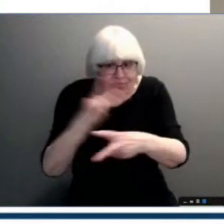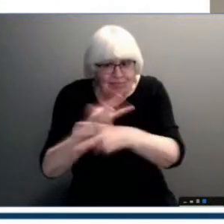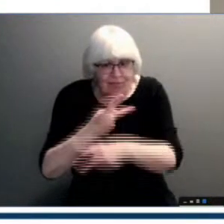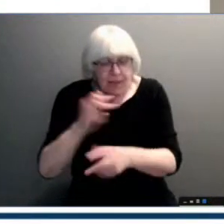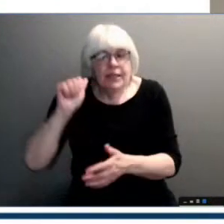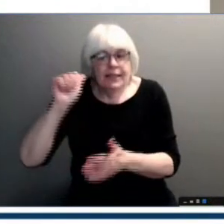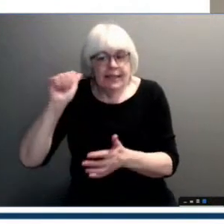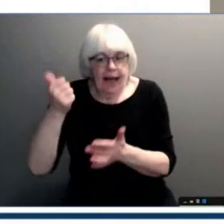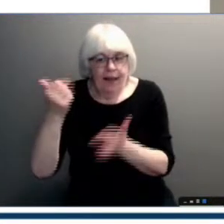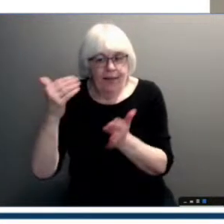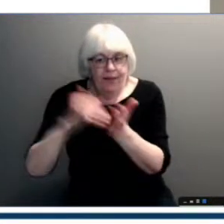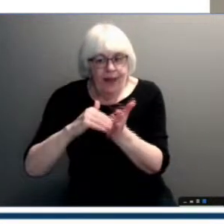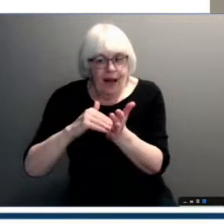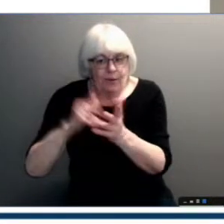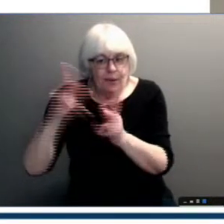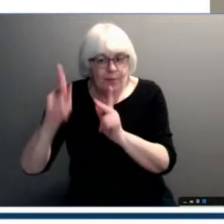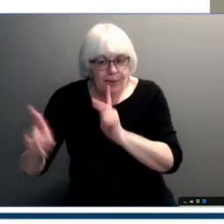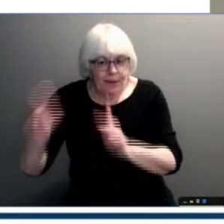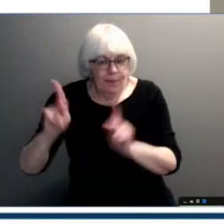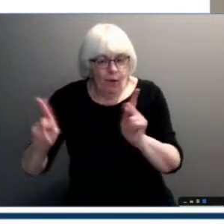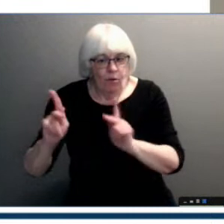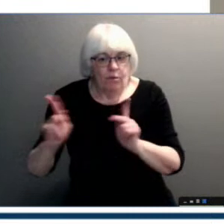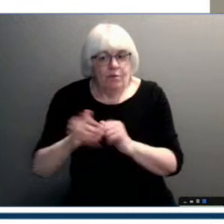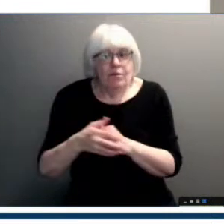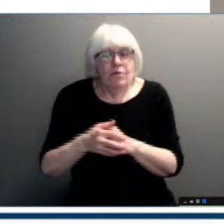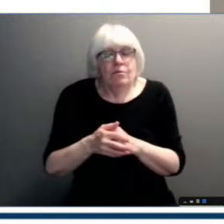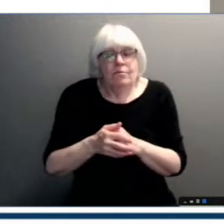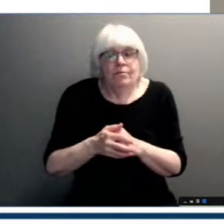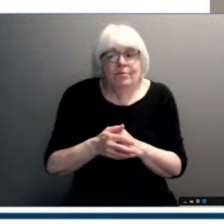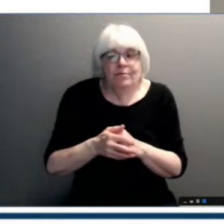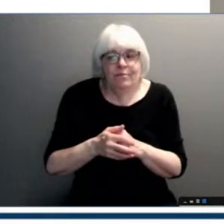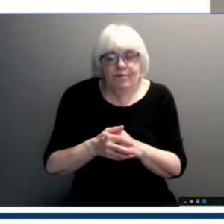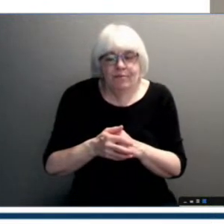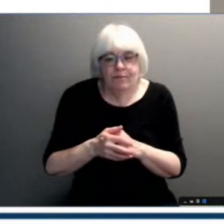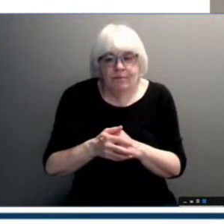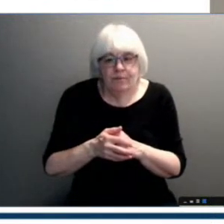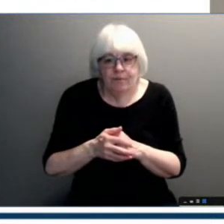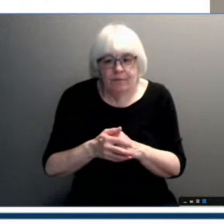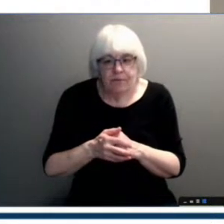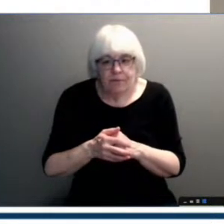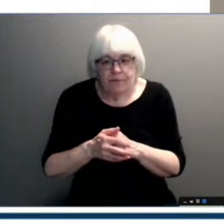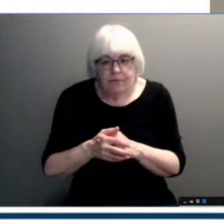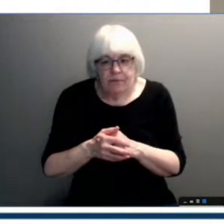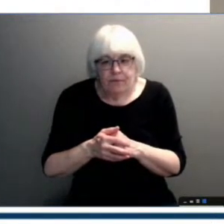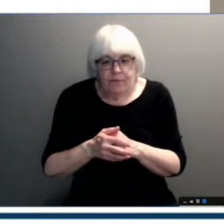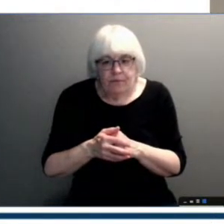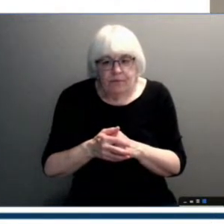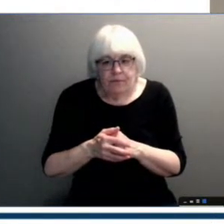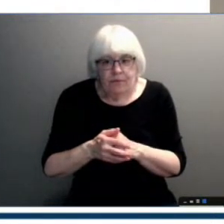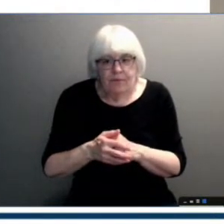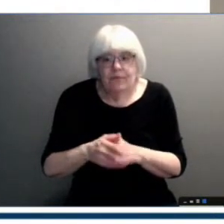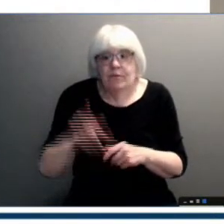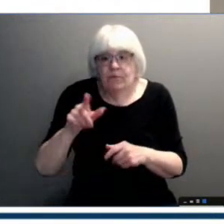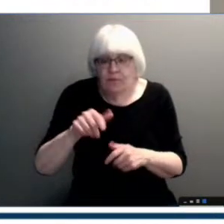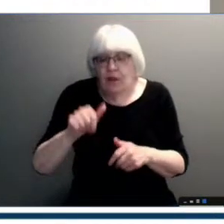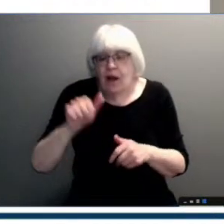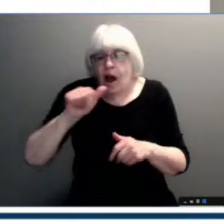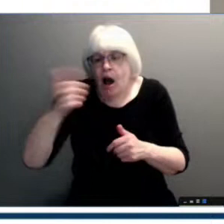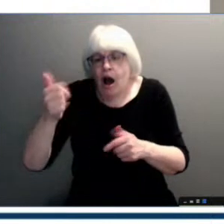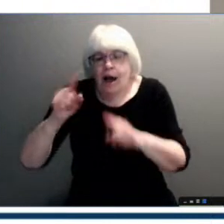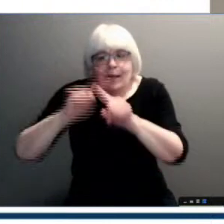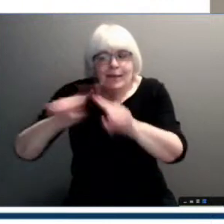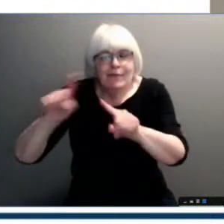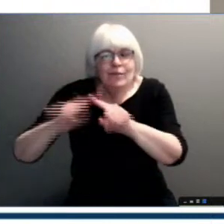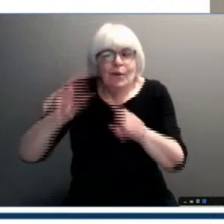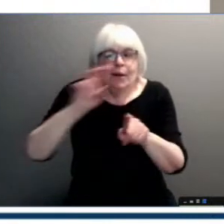we're leading, along with a couple of our Atlantic provinces, colleagues. We are leading the country in our vaccination